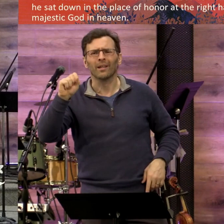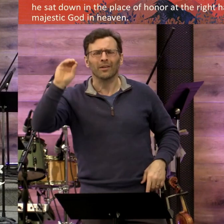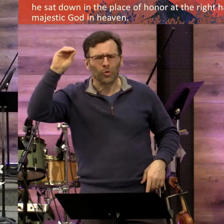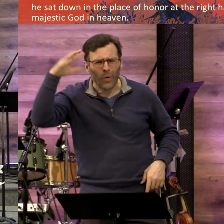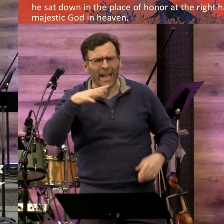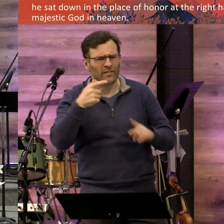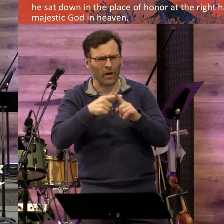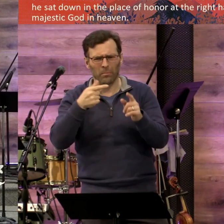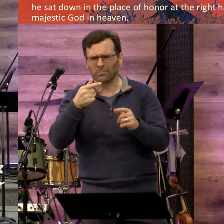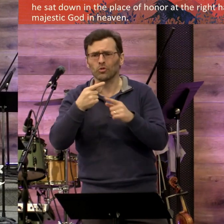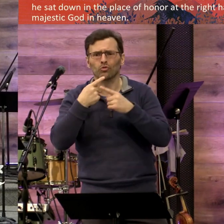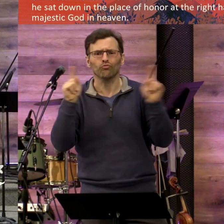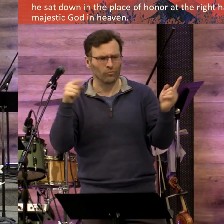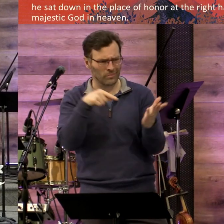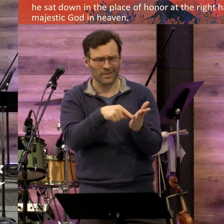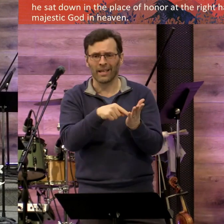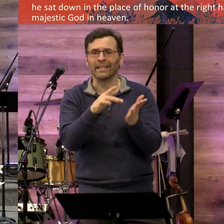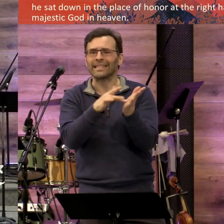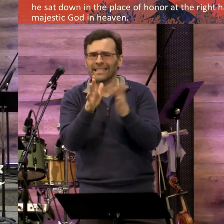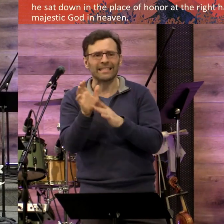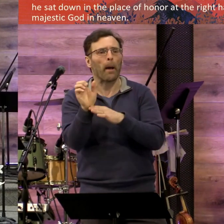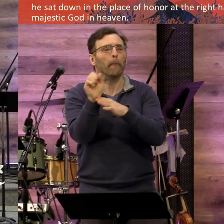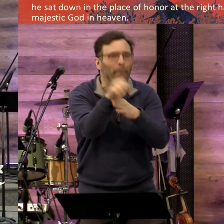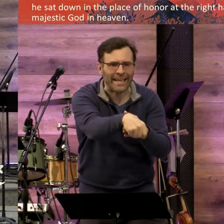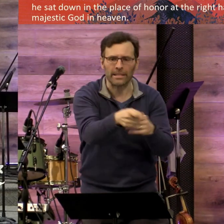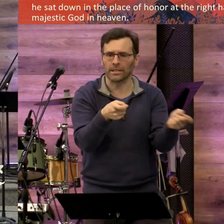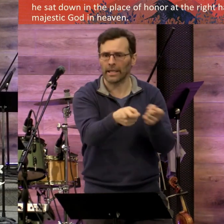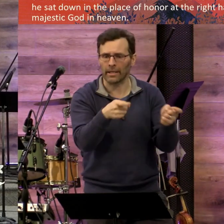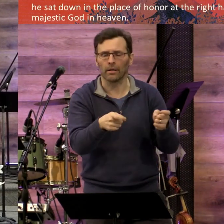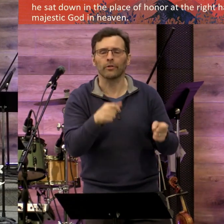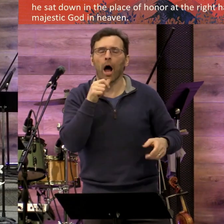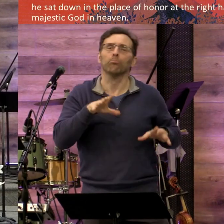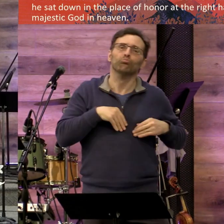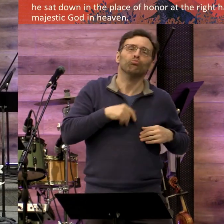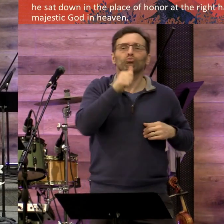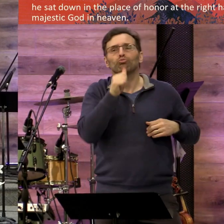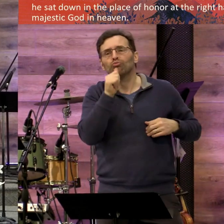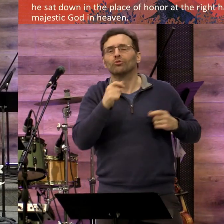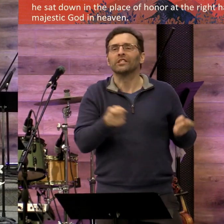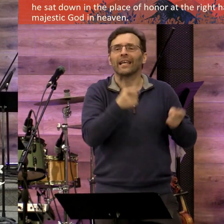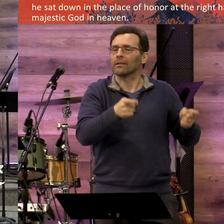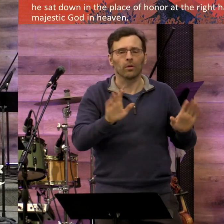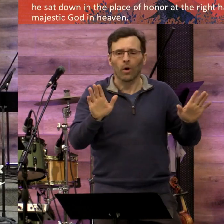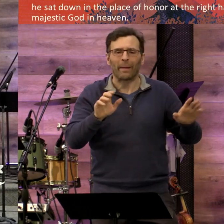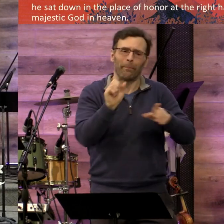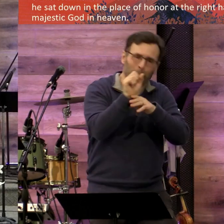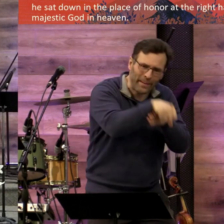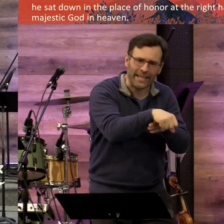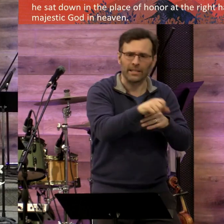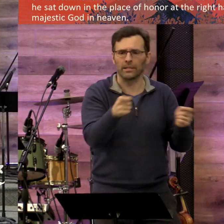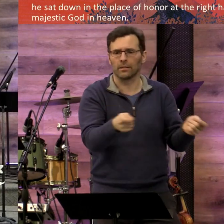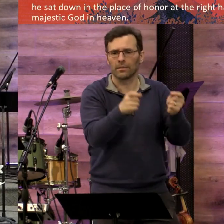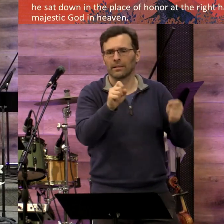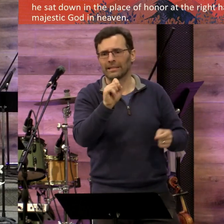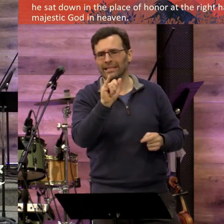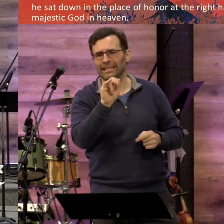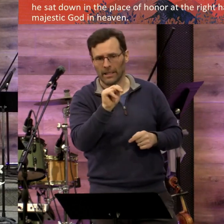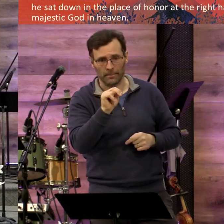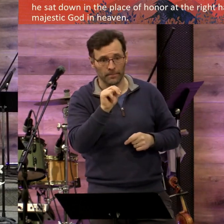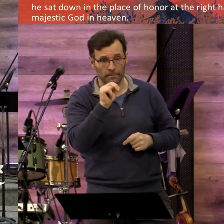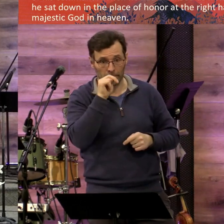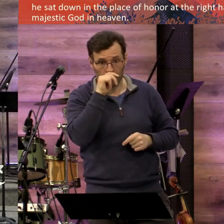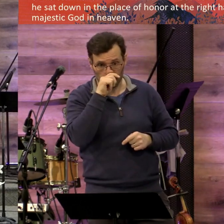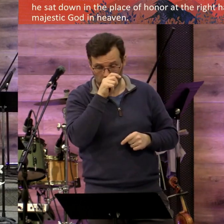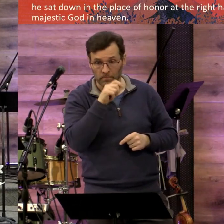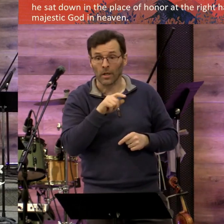is Jesus' victory over sin, not simply his tolerance of it. It is something that we receive by his